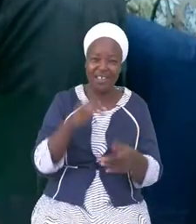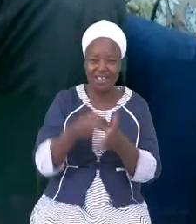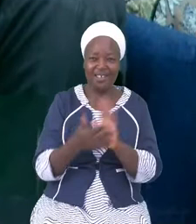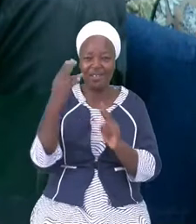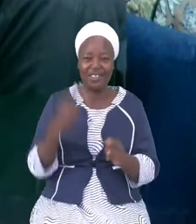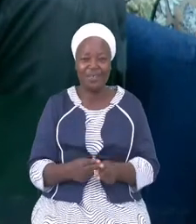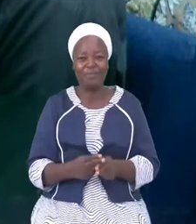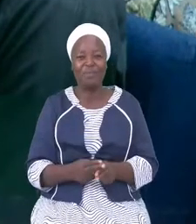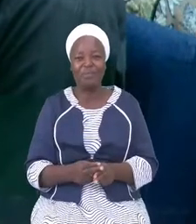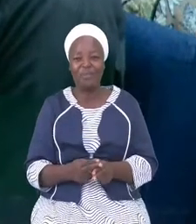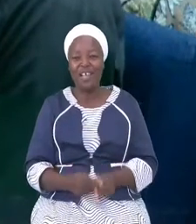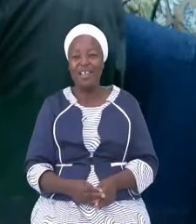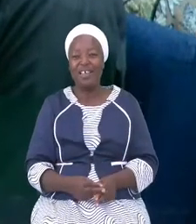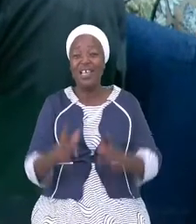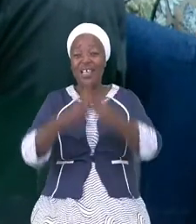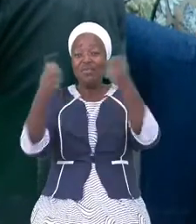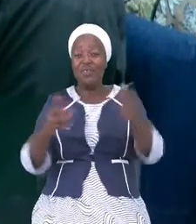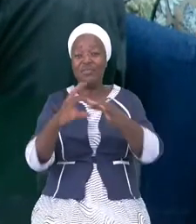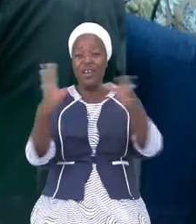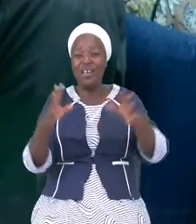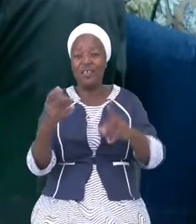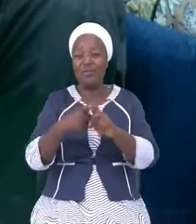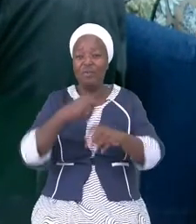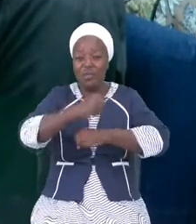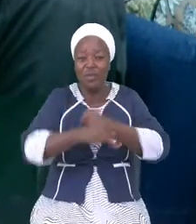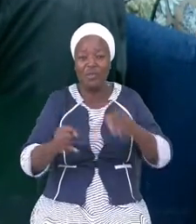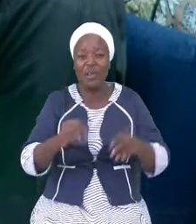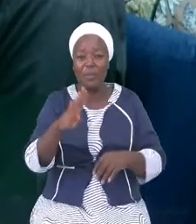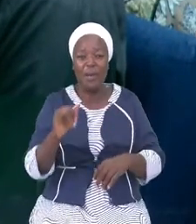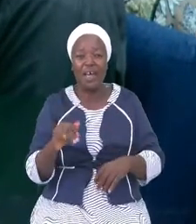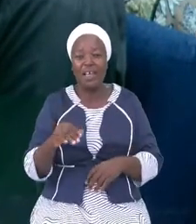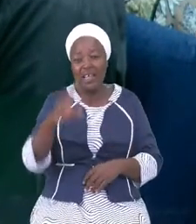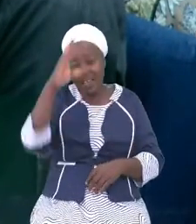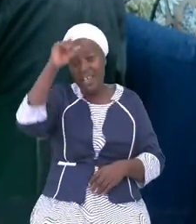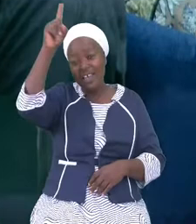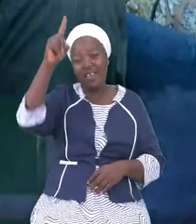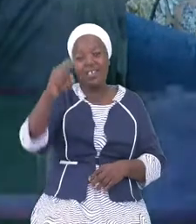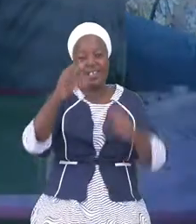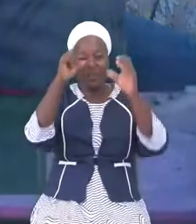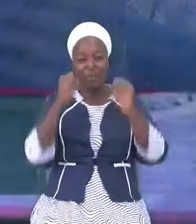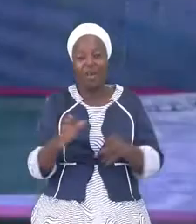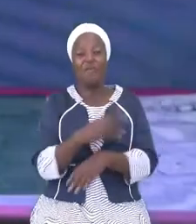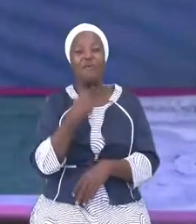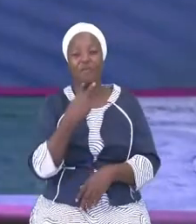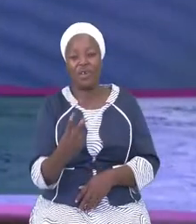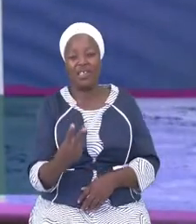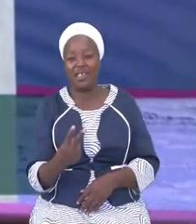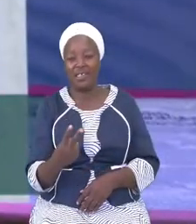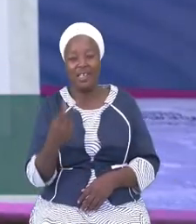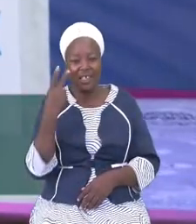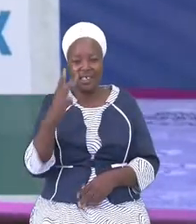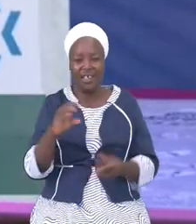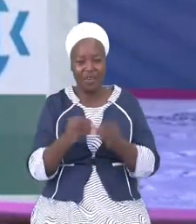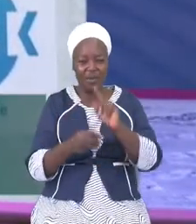Spectacular release from suffering by his powerful voice. Look at number one there.